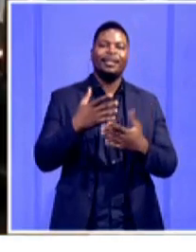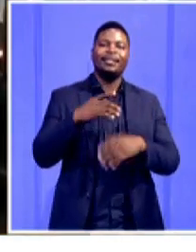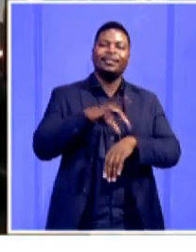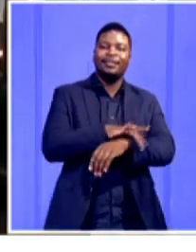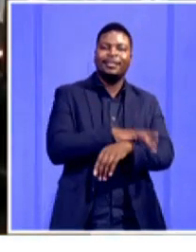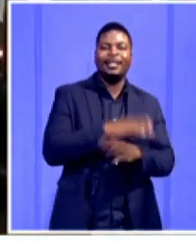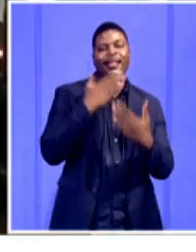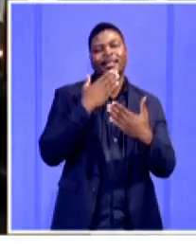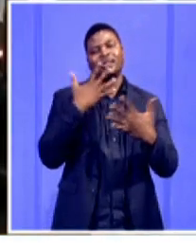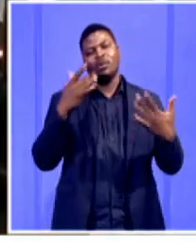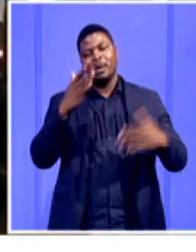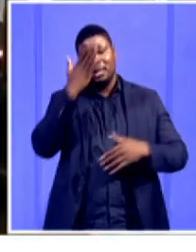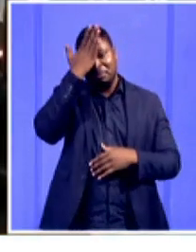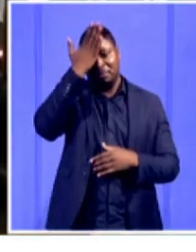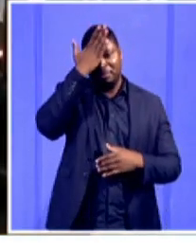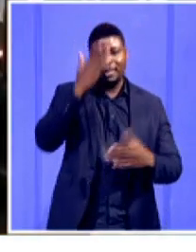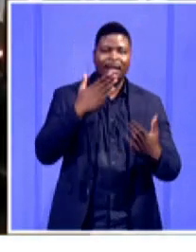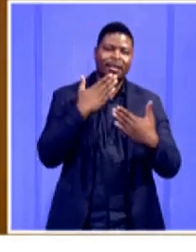yalebuwa,